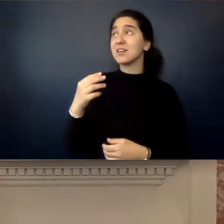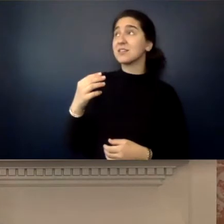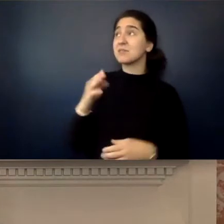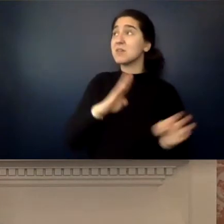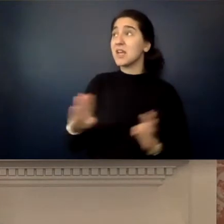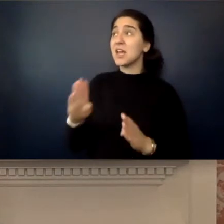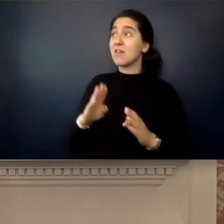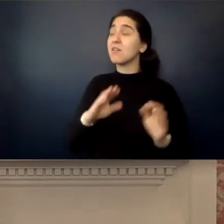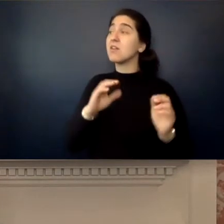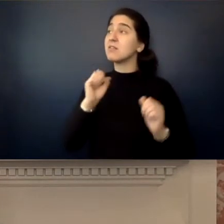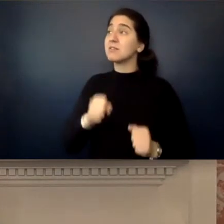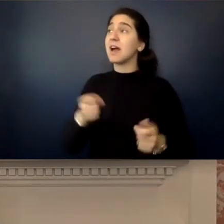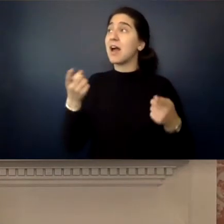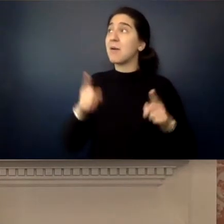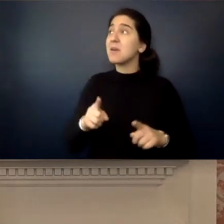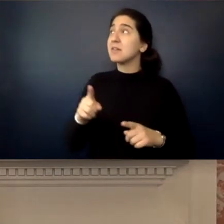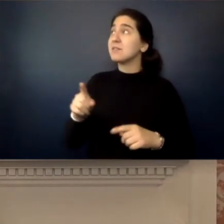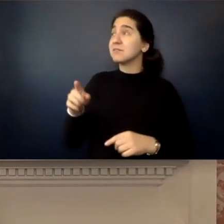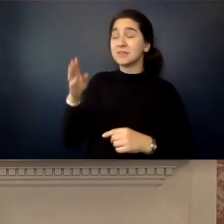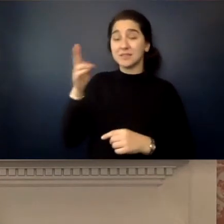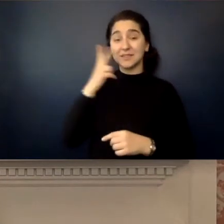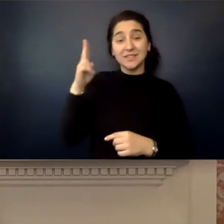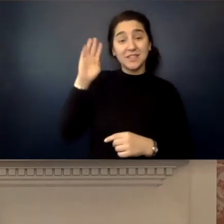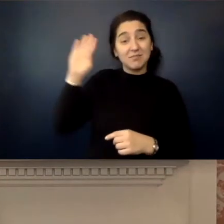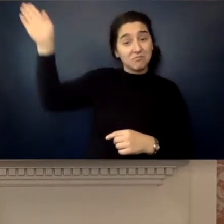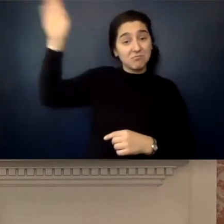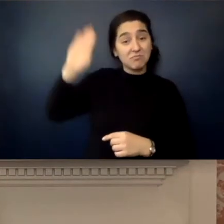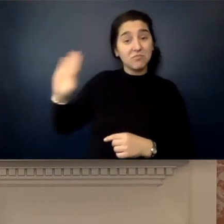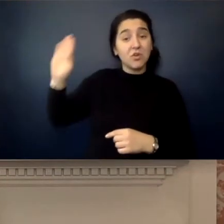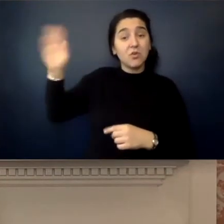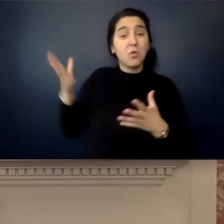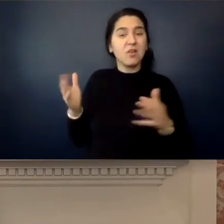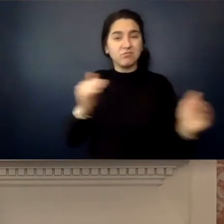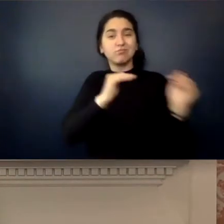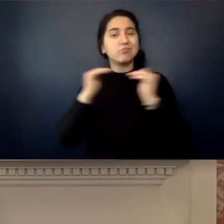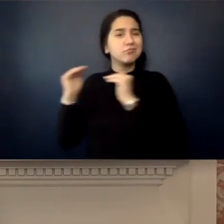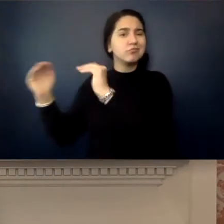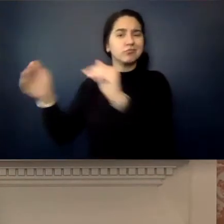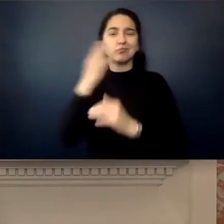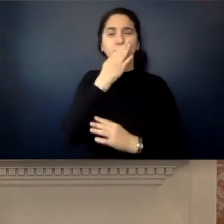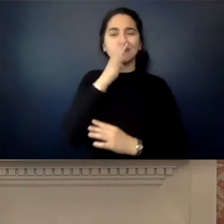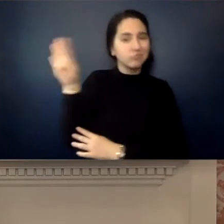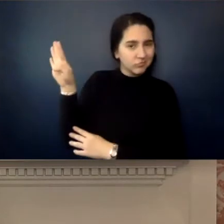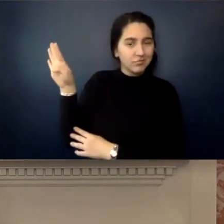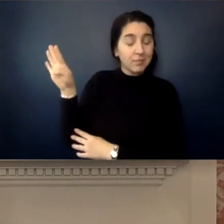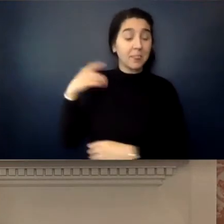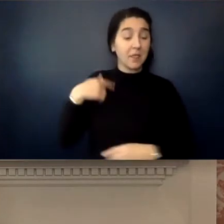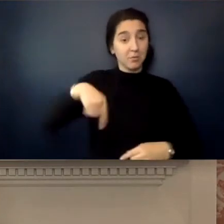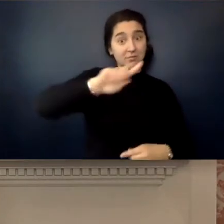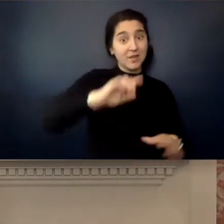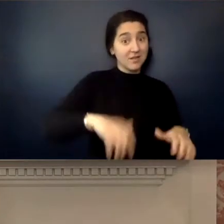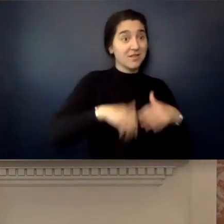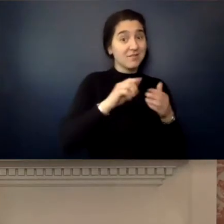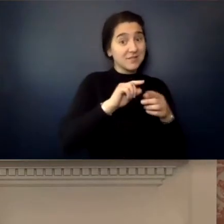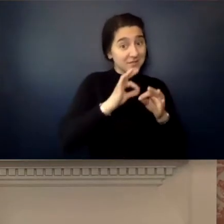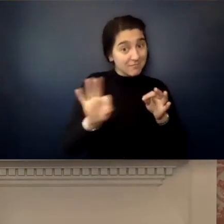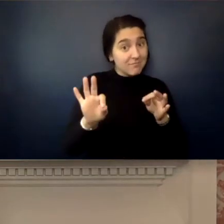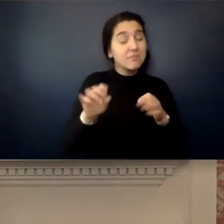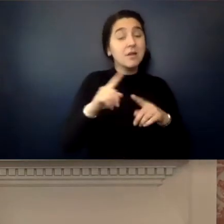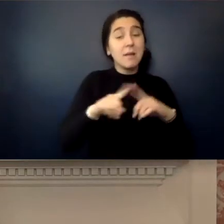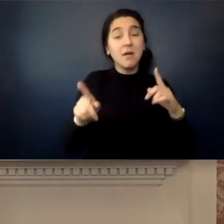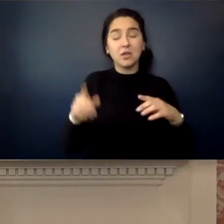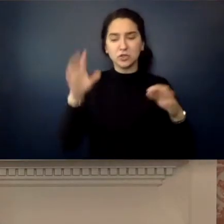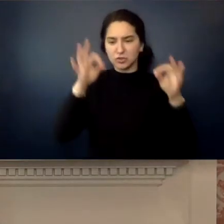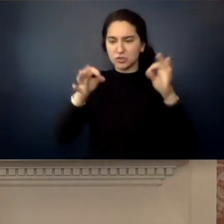own actions, ignoring your cries for justice. Even when we live more simply,